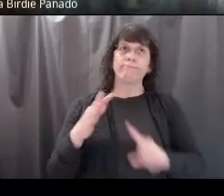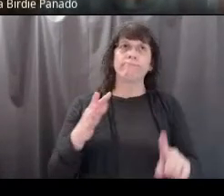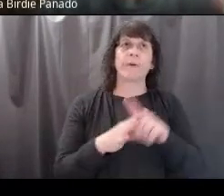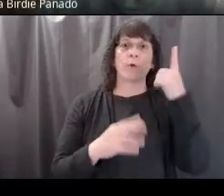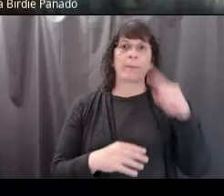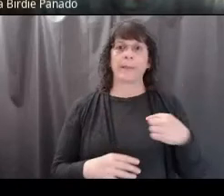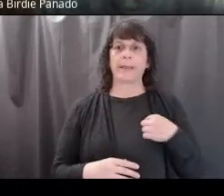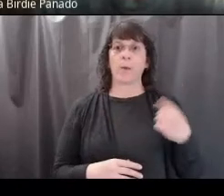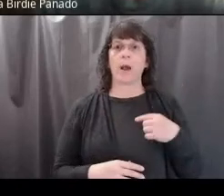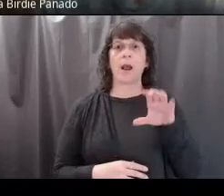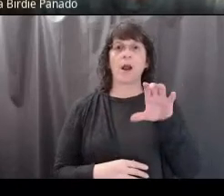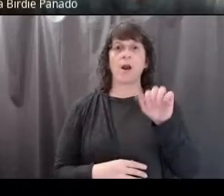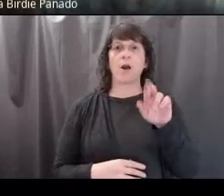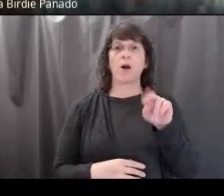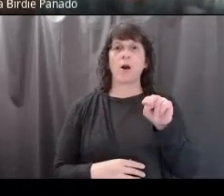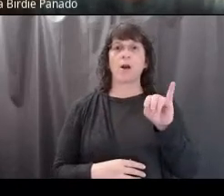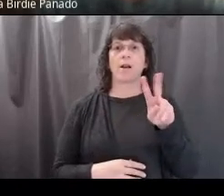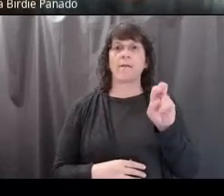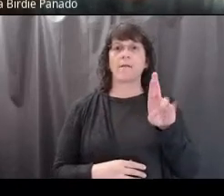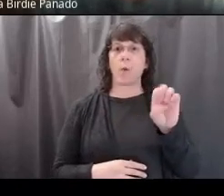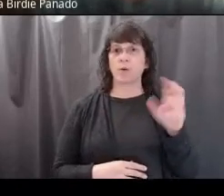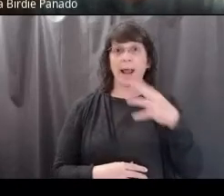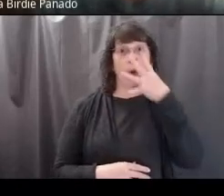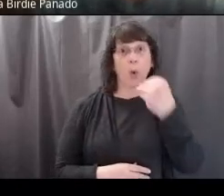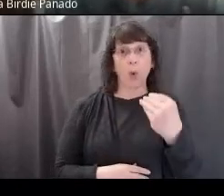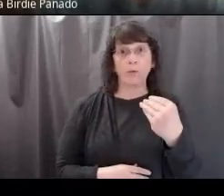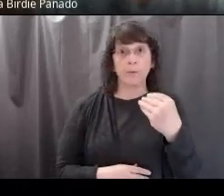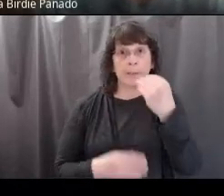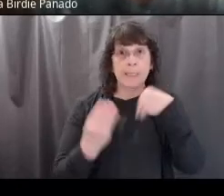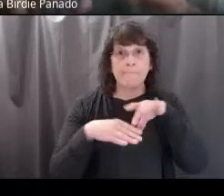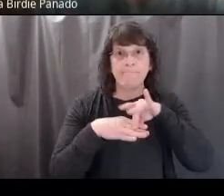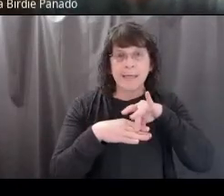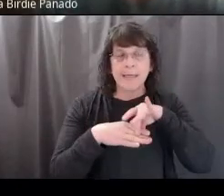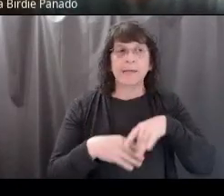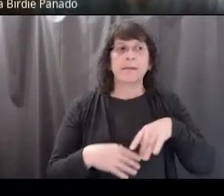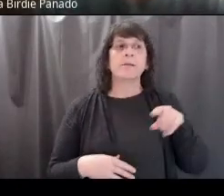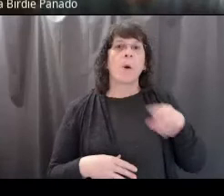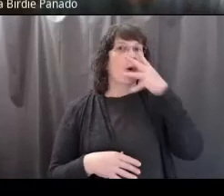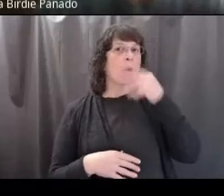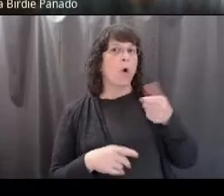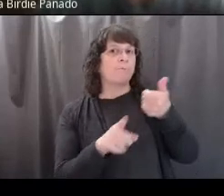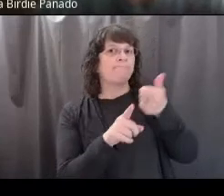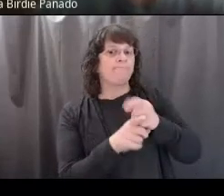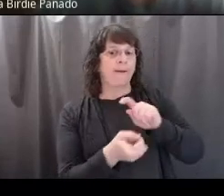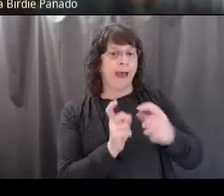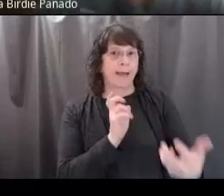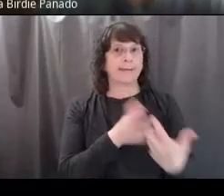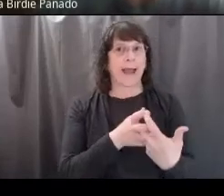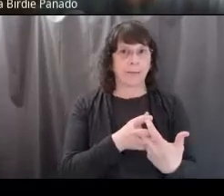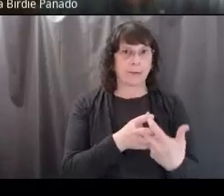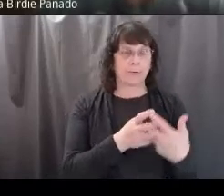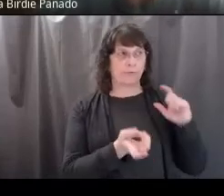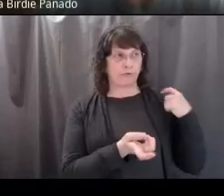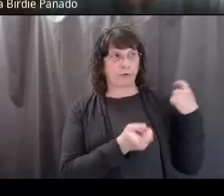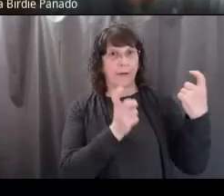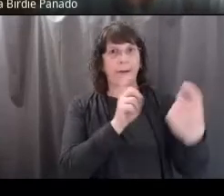me are carnivores such as wolves. So wolves have adapted and evolved